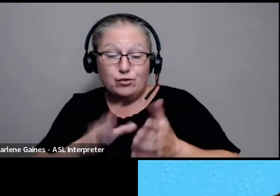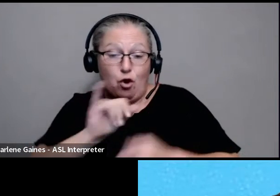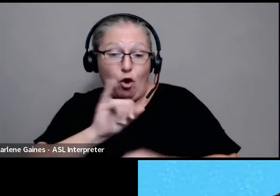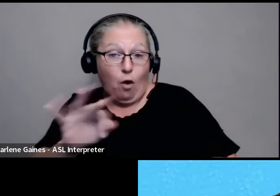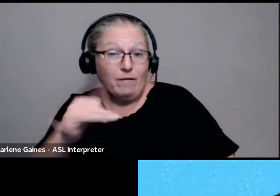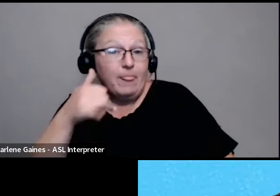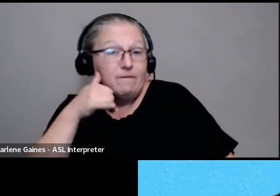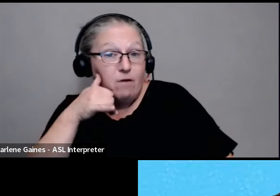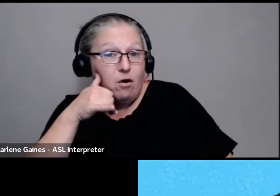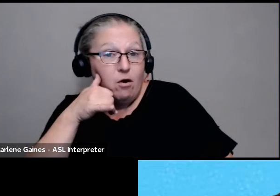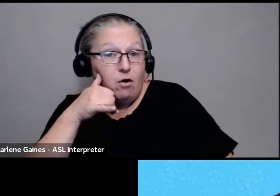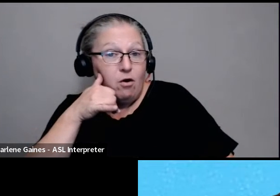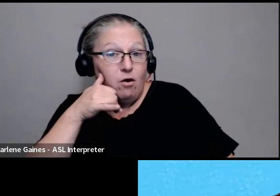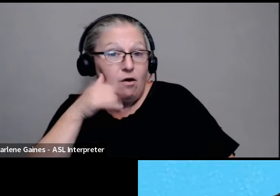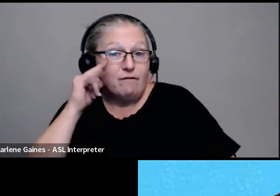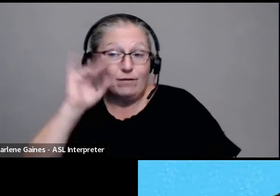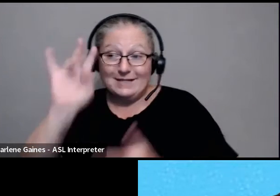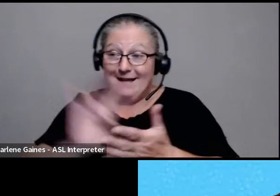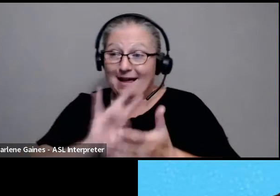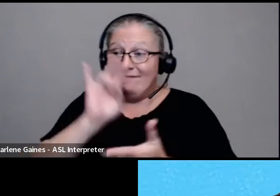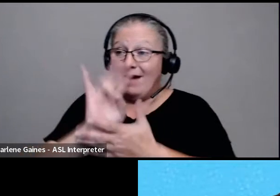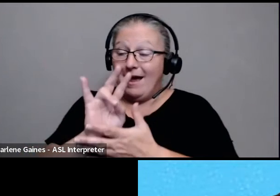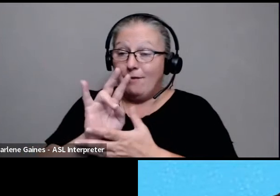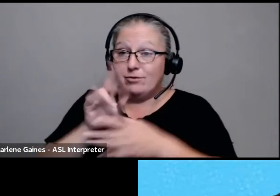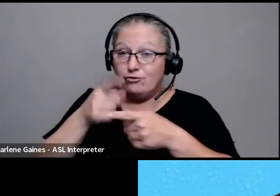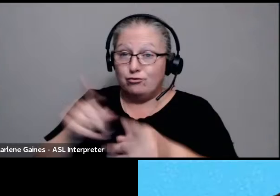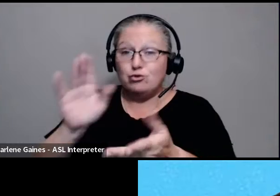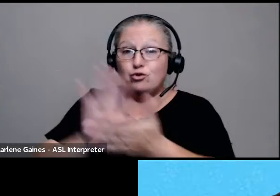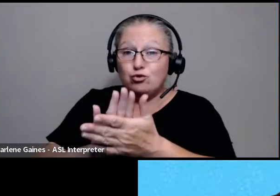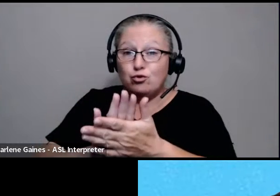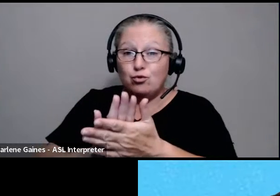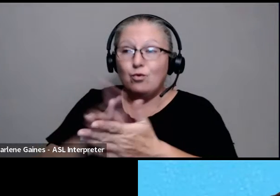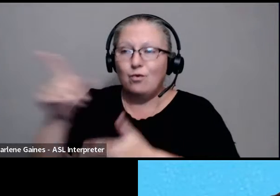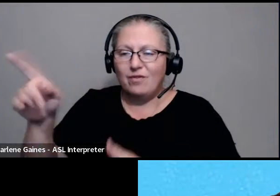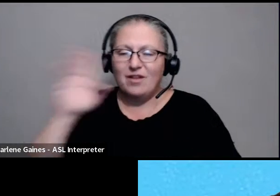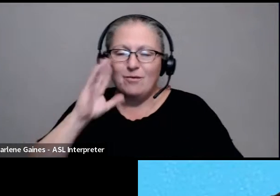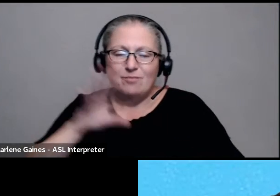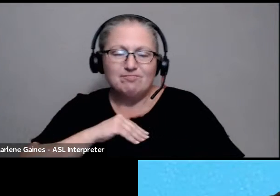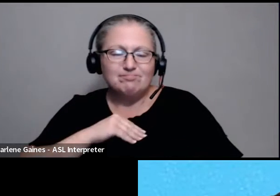cell phone for, 7 hours a day, they'll take it.